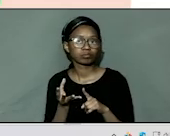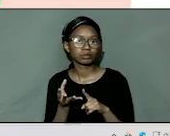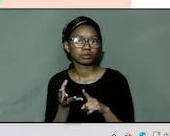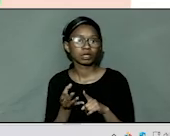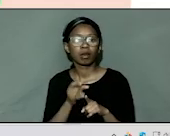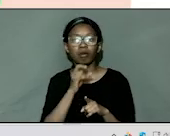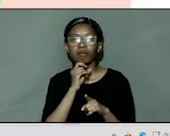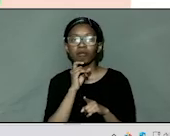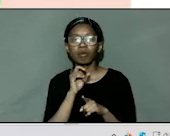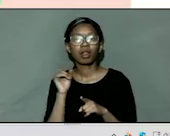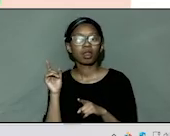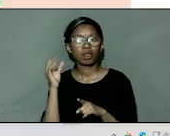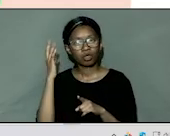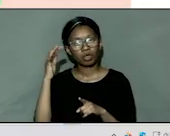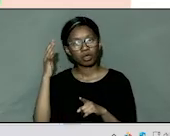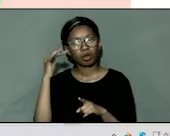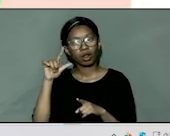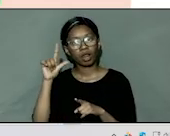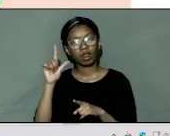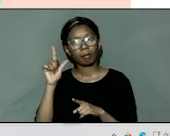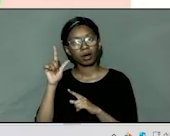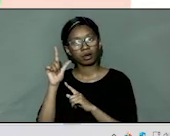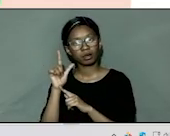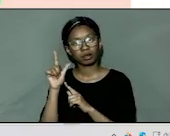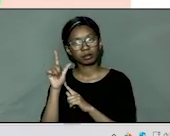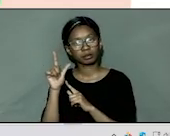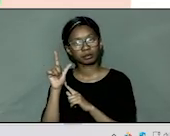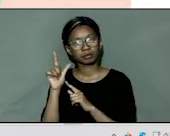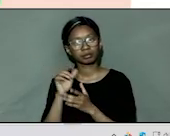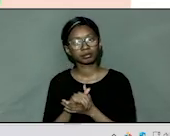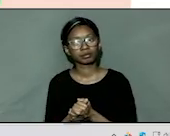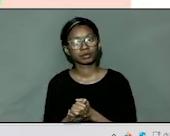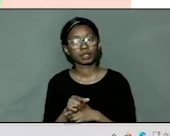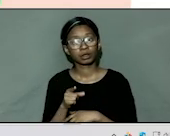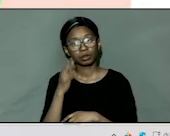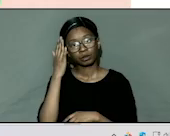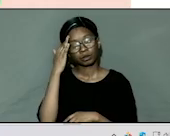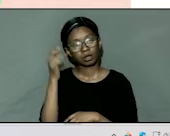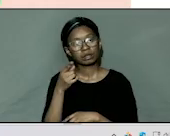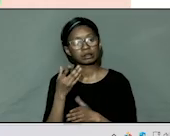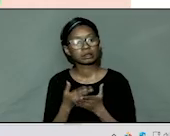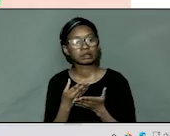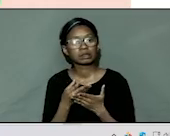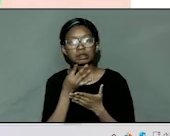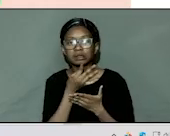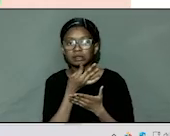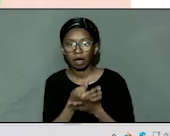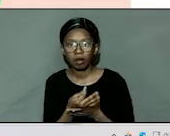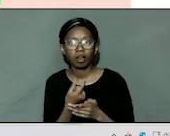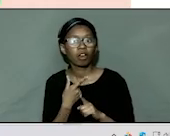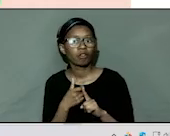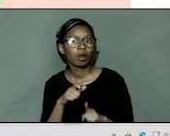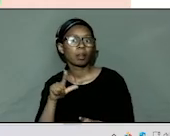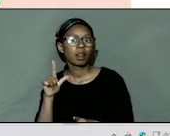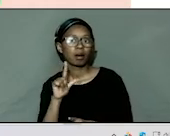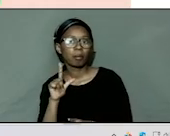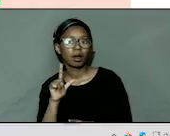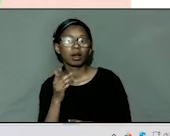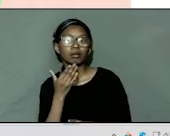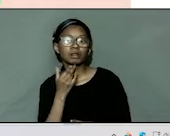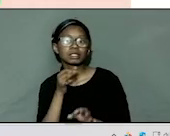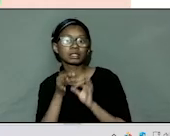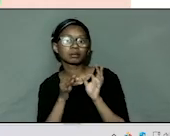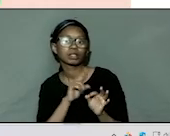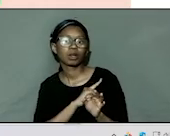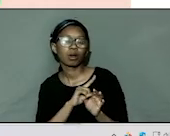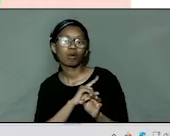the theory of Lamarck. You know, they can say, according to Lamarck, explain why do tigers